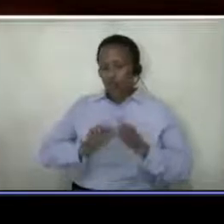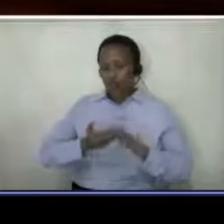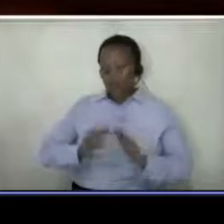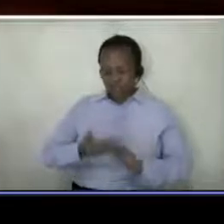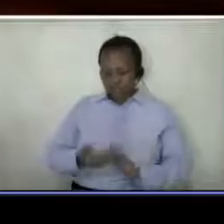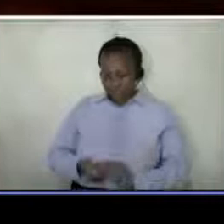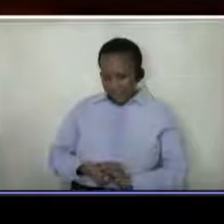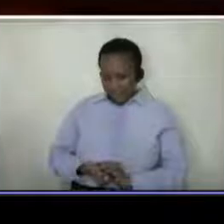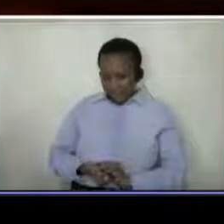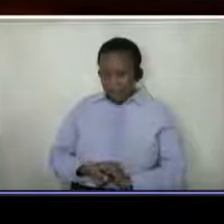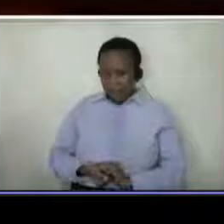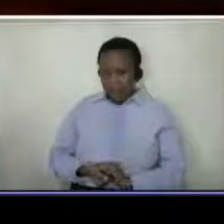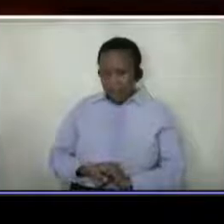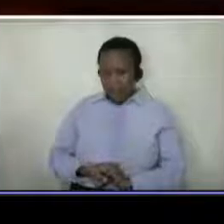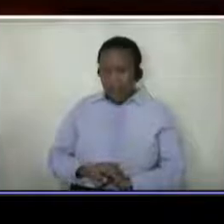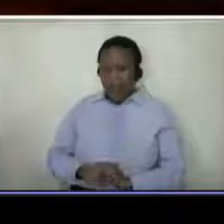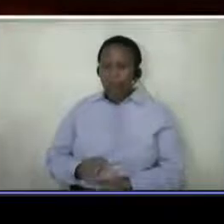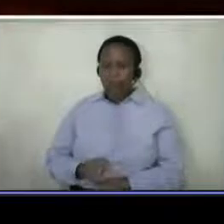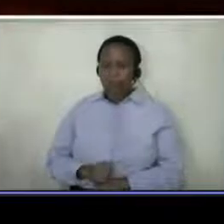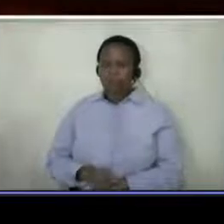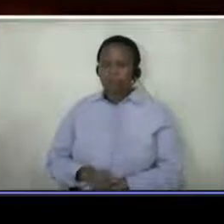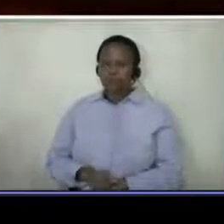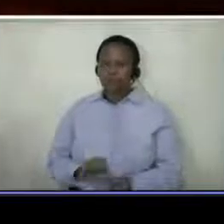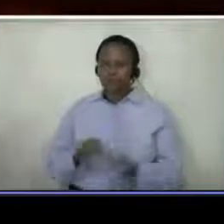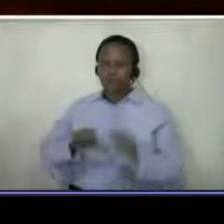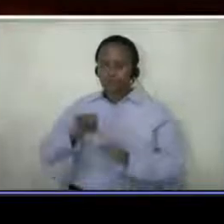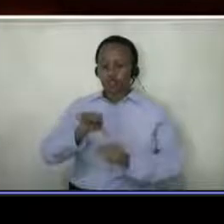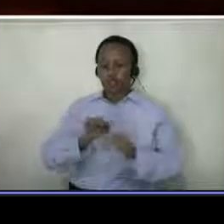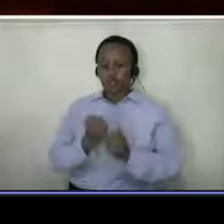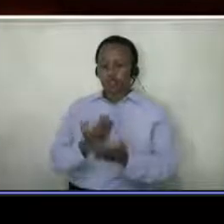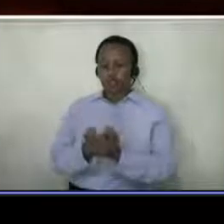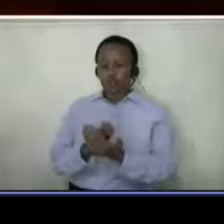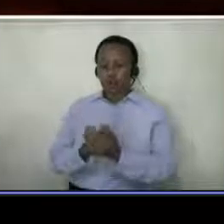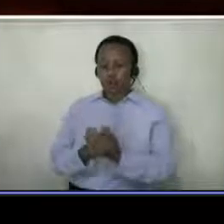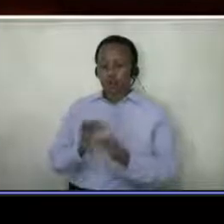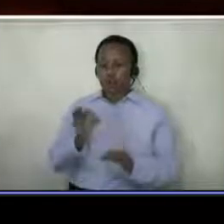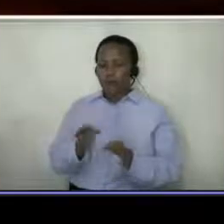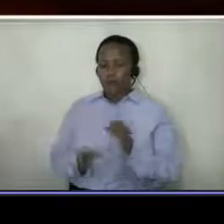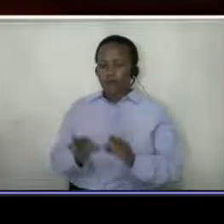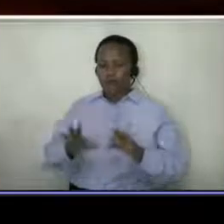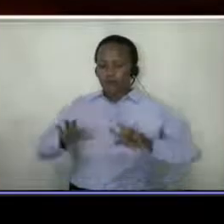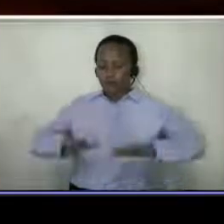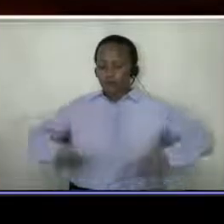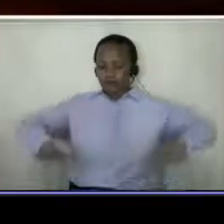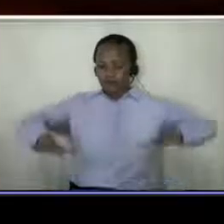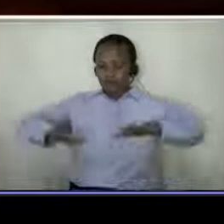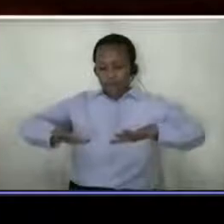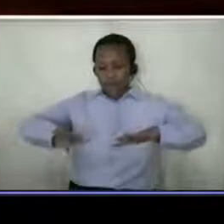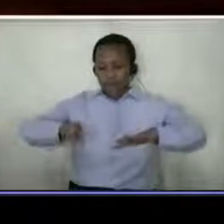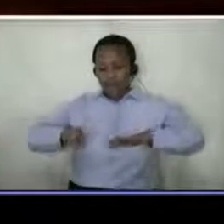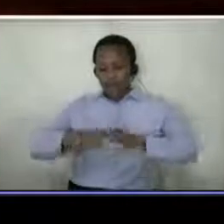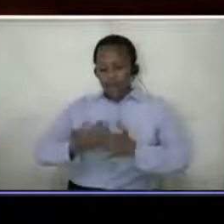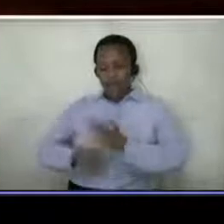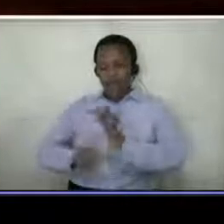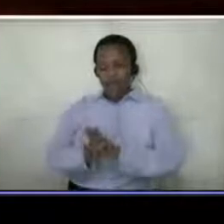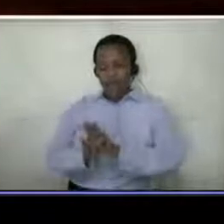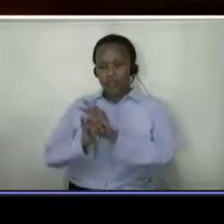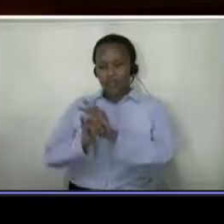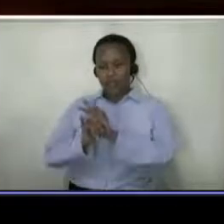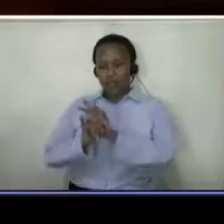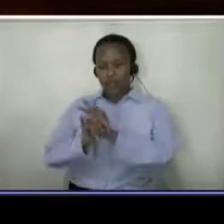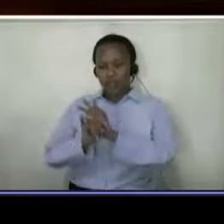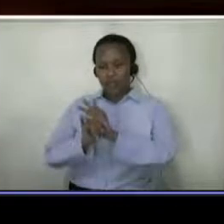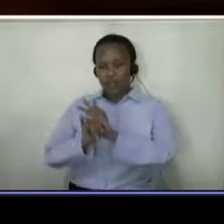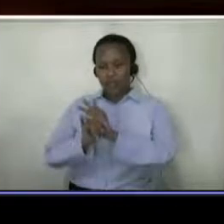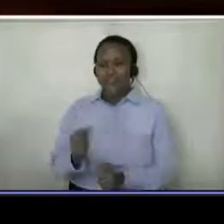political whirlwinds circulating the socio-economic and political spheres of our country clearly indicate that the days of a single